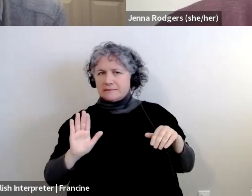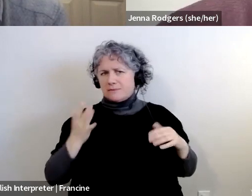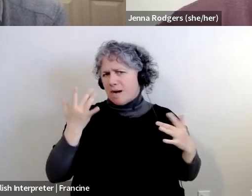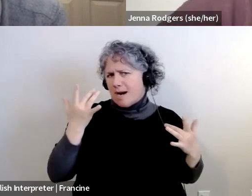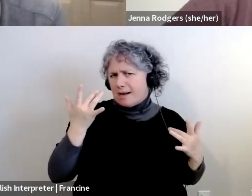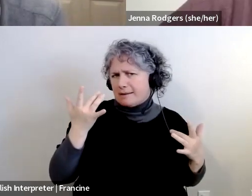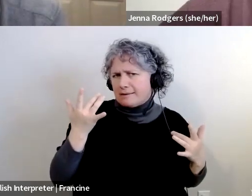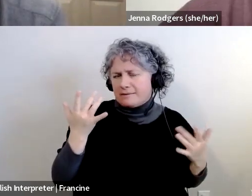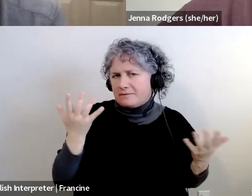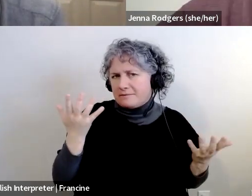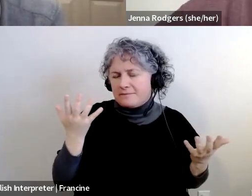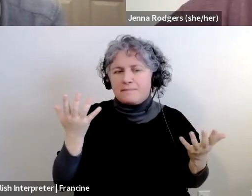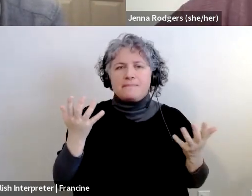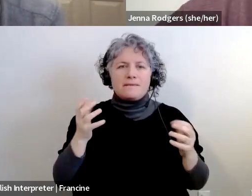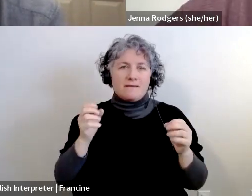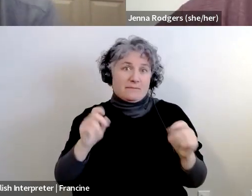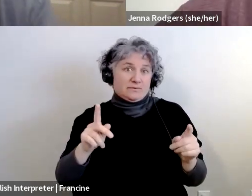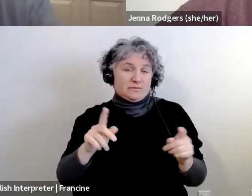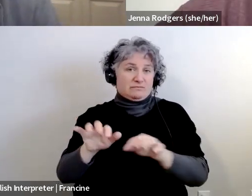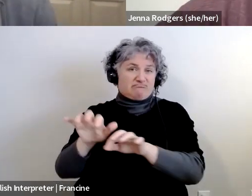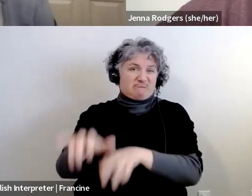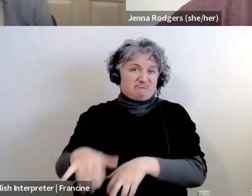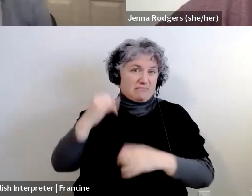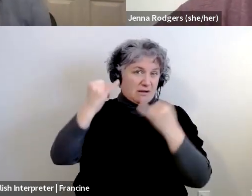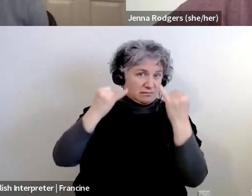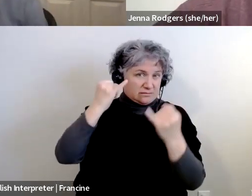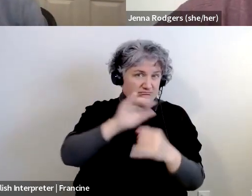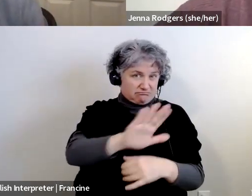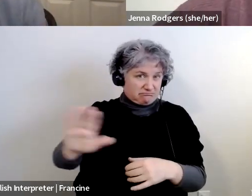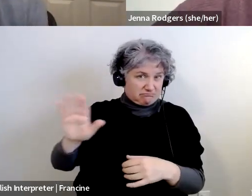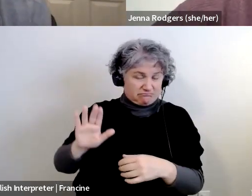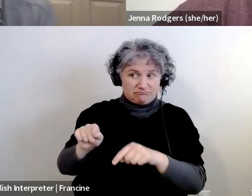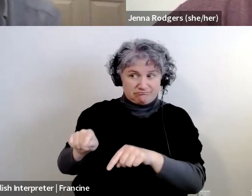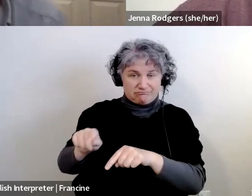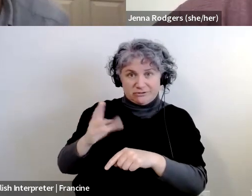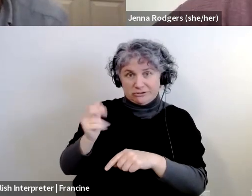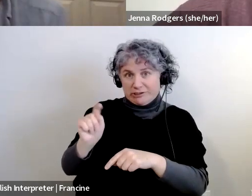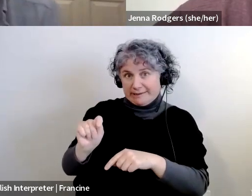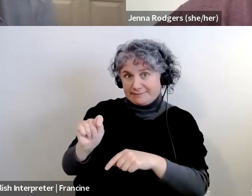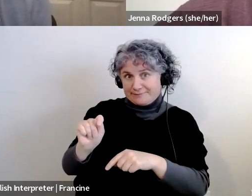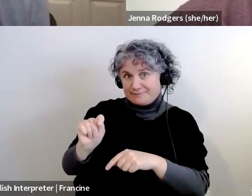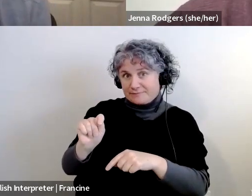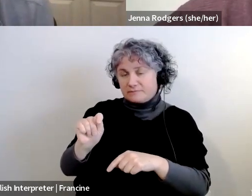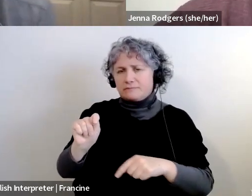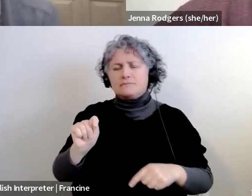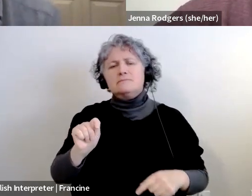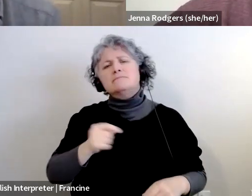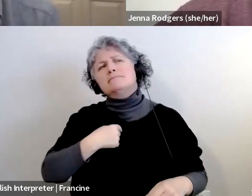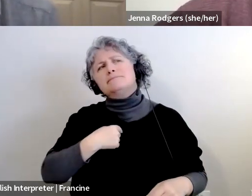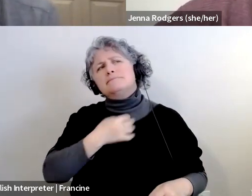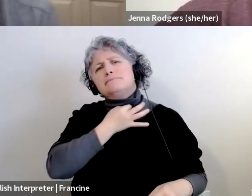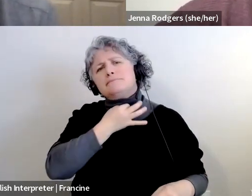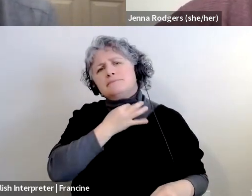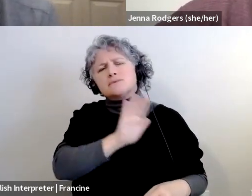another opportunity to put some ideas into the chat. What I'm curious about is, in your